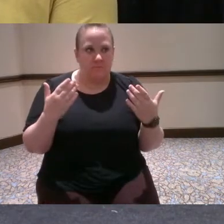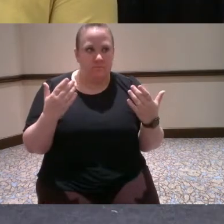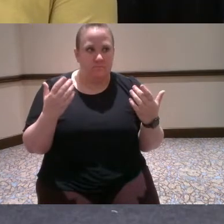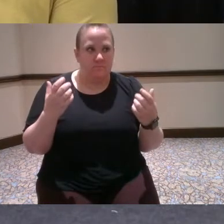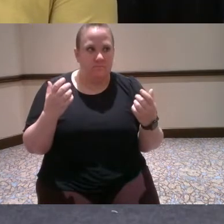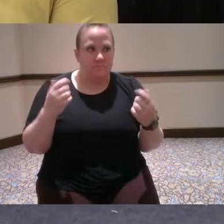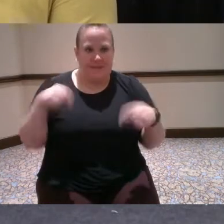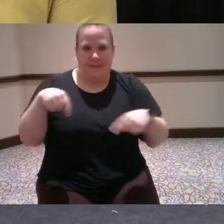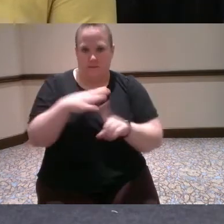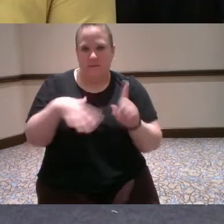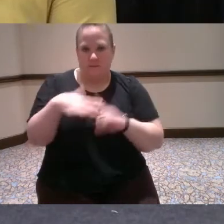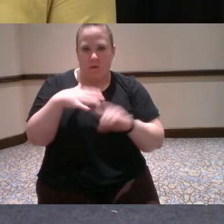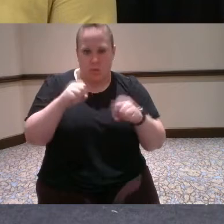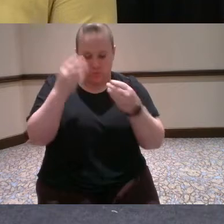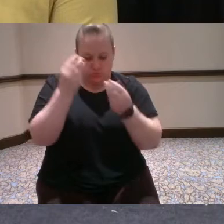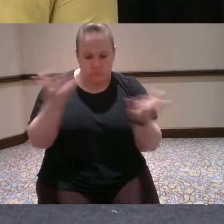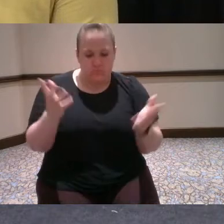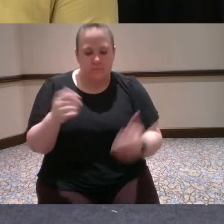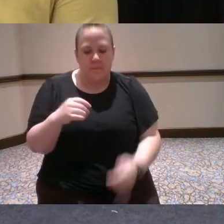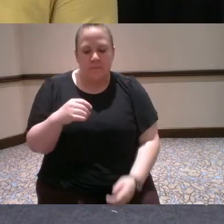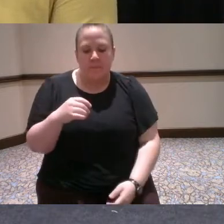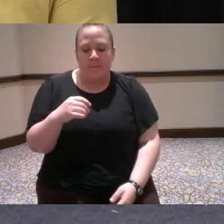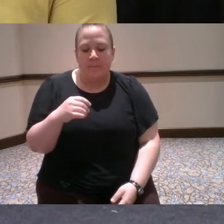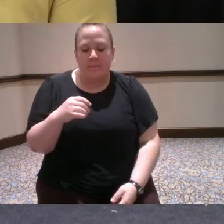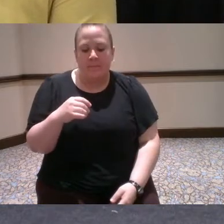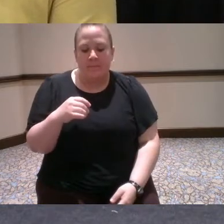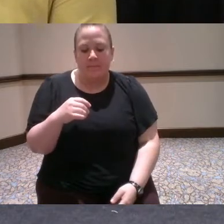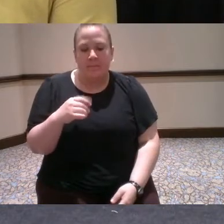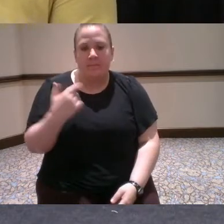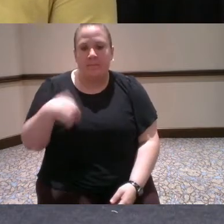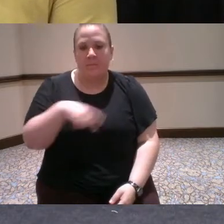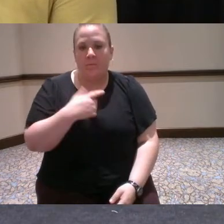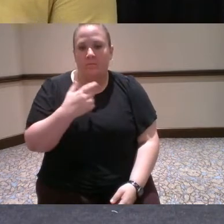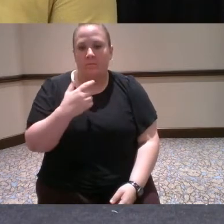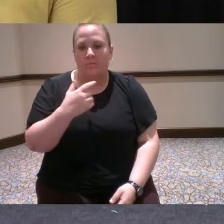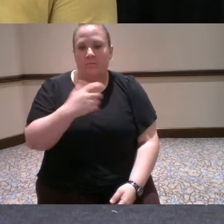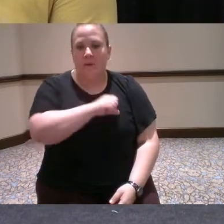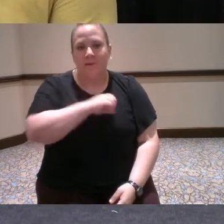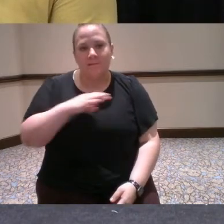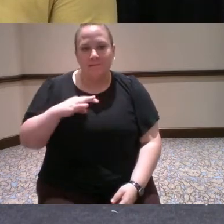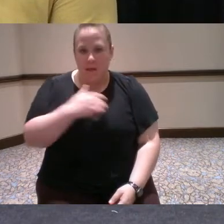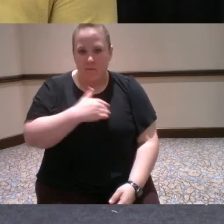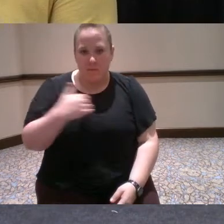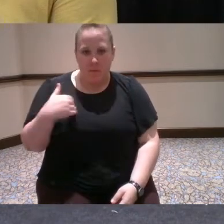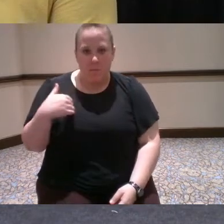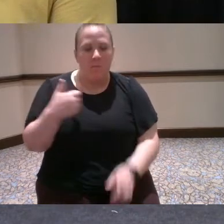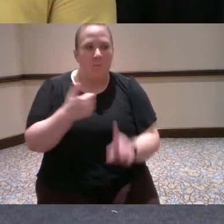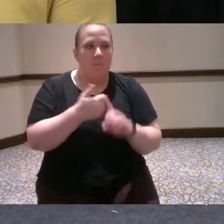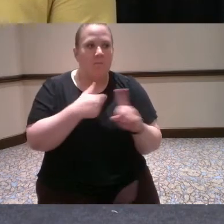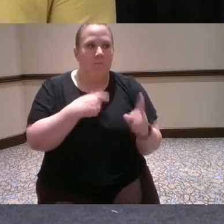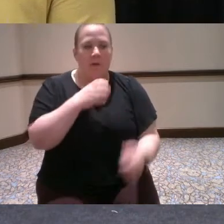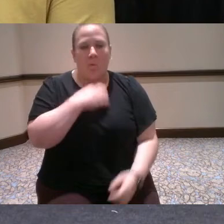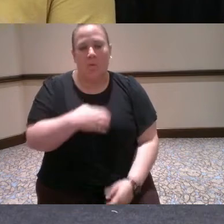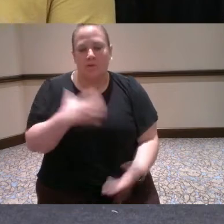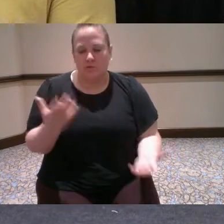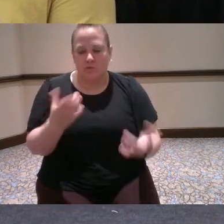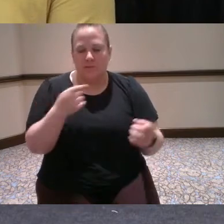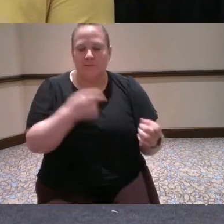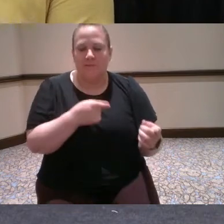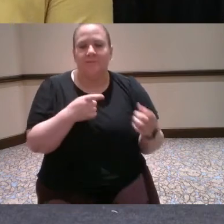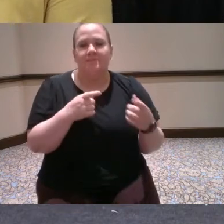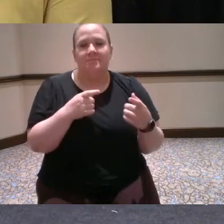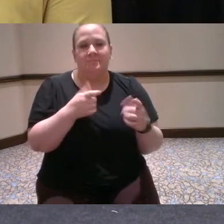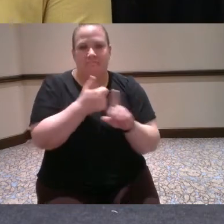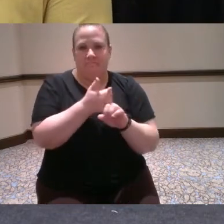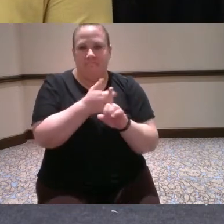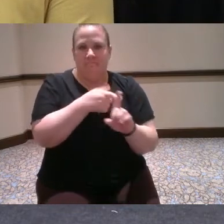I'm happy to in this environment say that we have a staff member who I kind of wish was at the mic right now, you know,